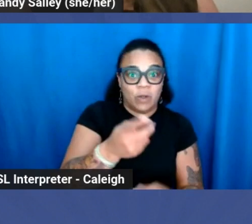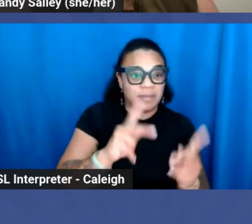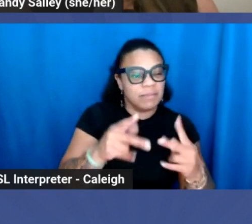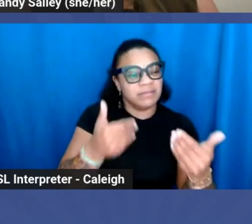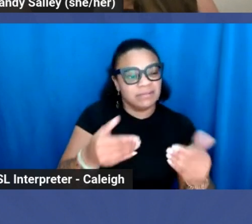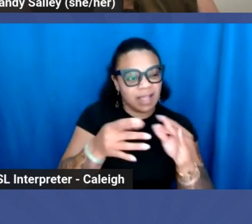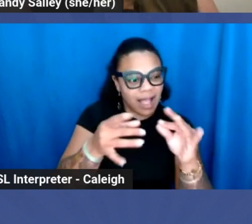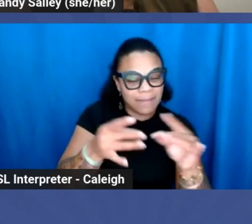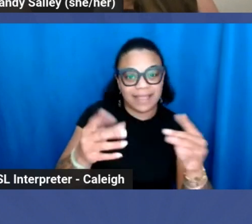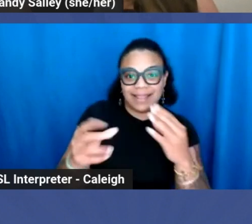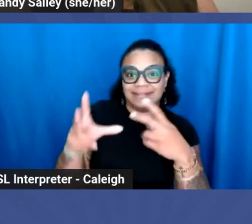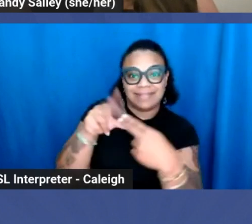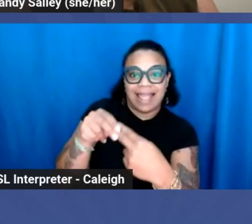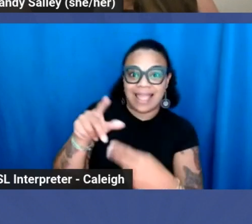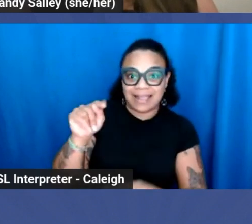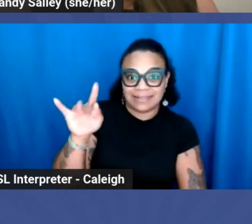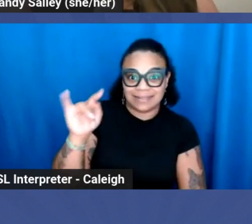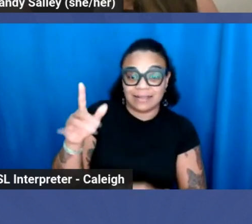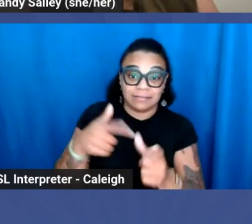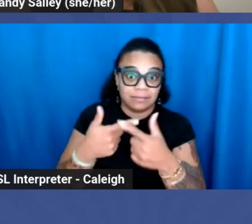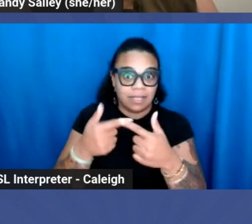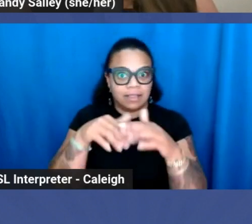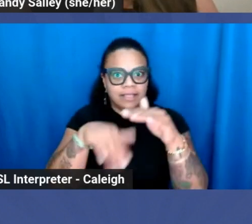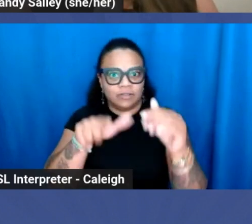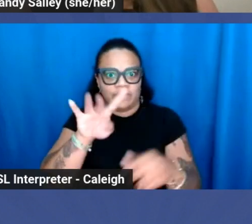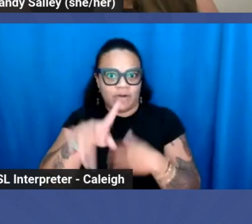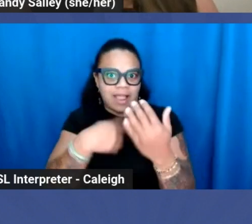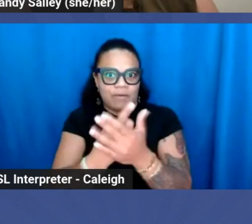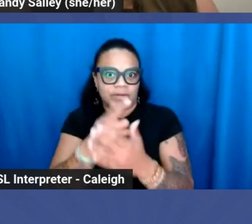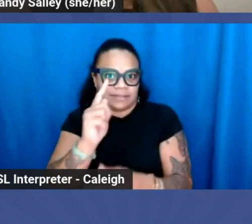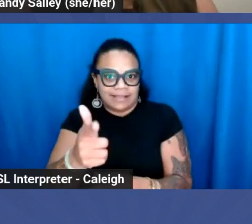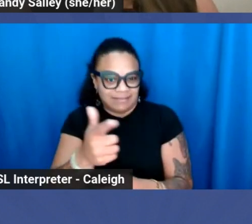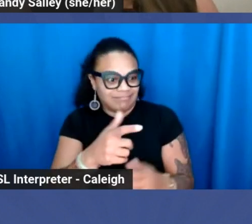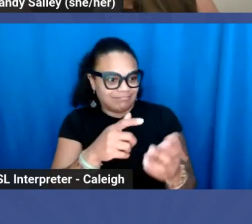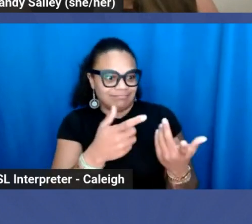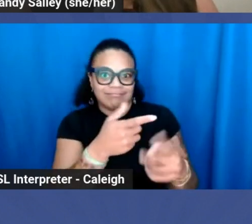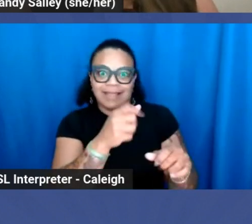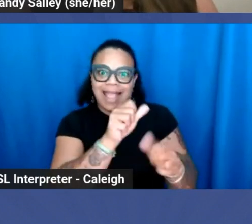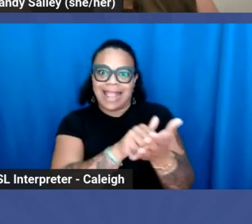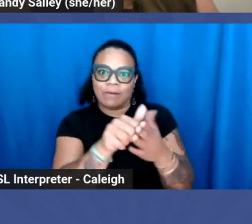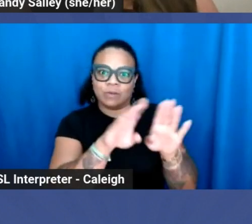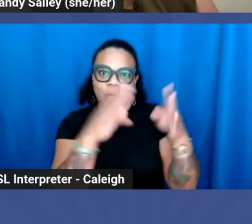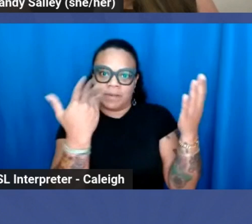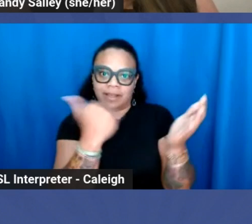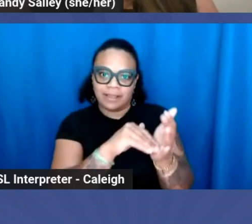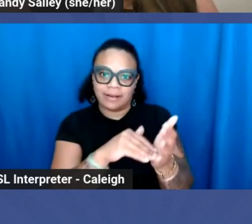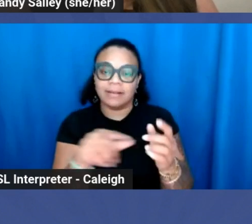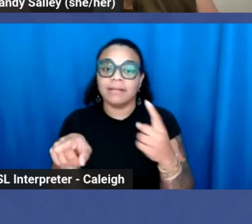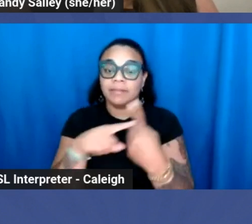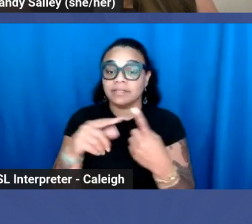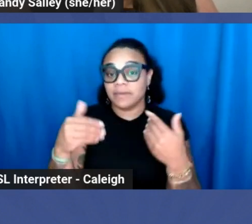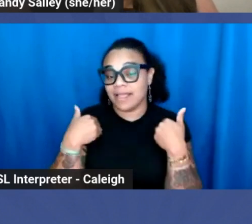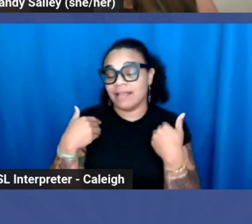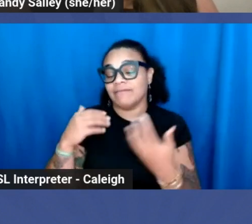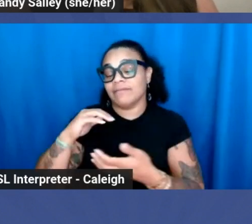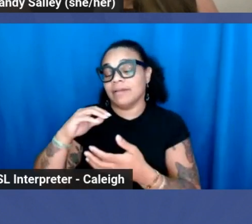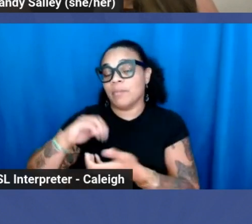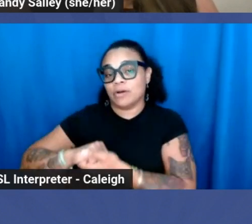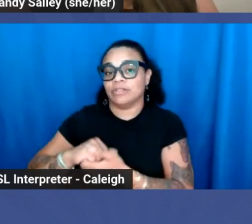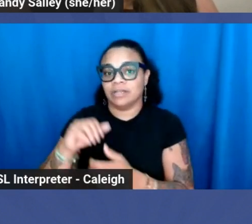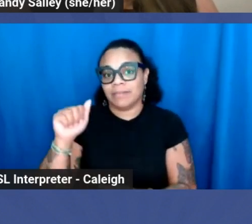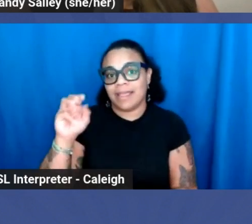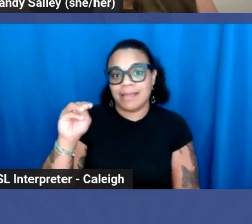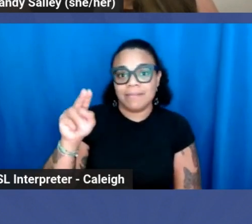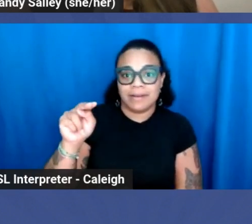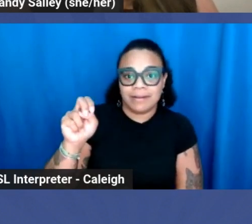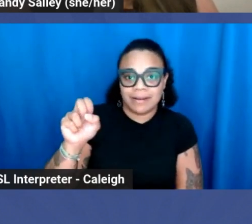less than 24 hours we got our account back. So these things work. And then we have amazing partners like Amnesty International, who are doing great research